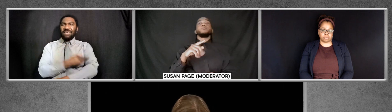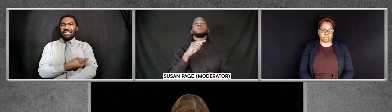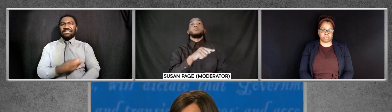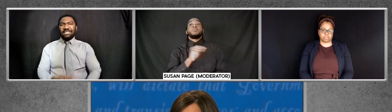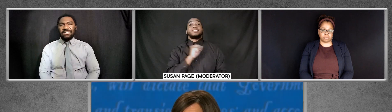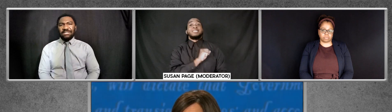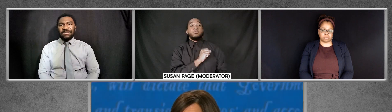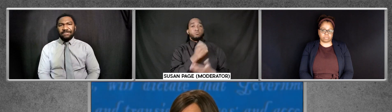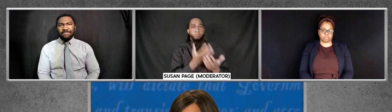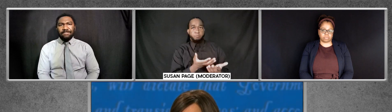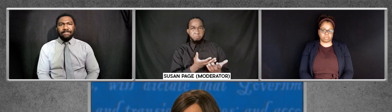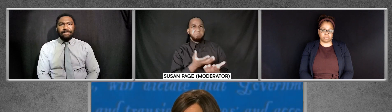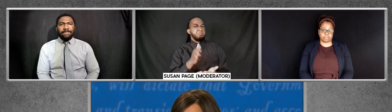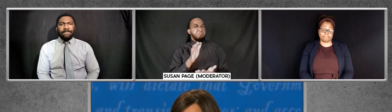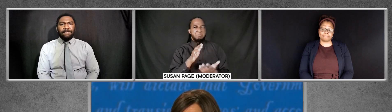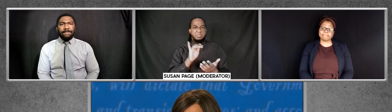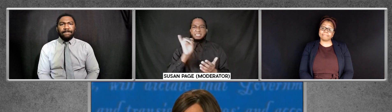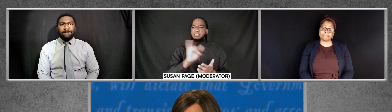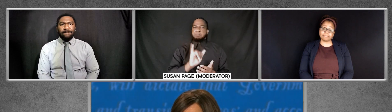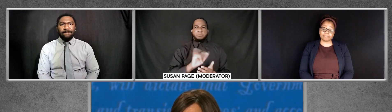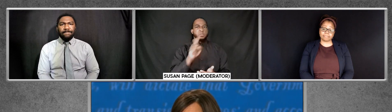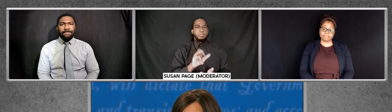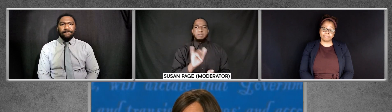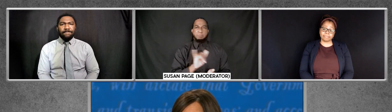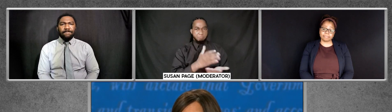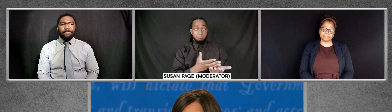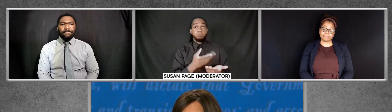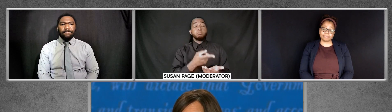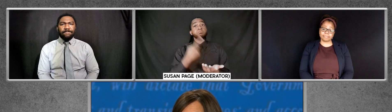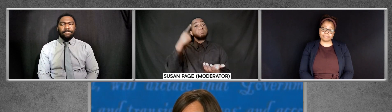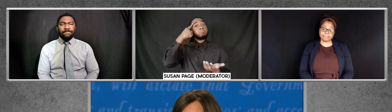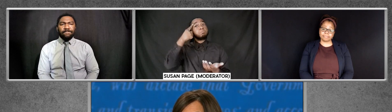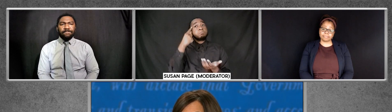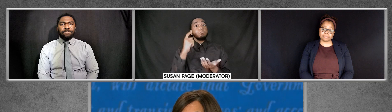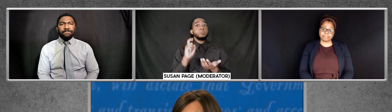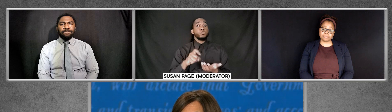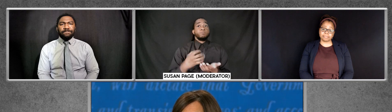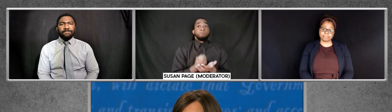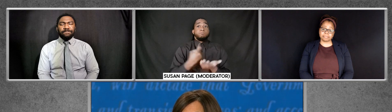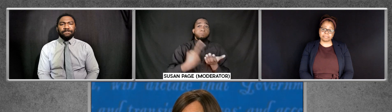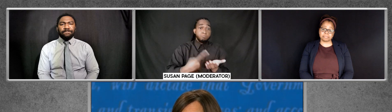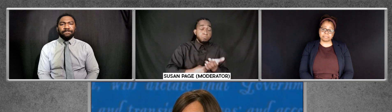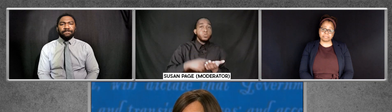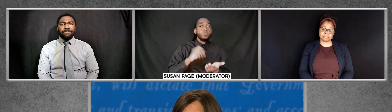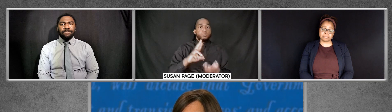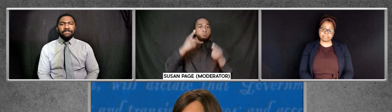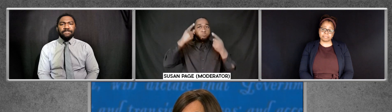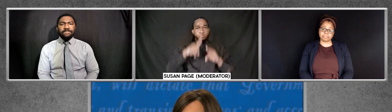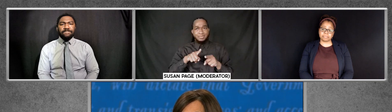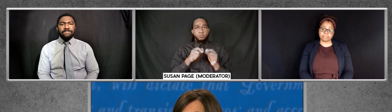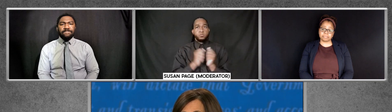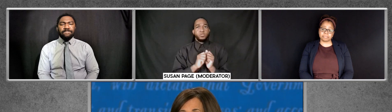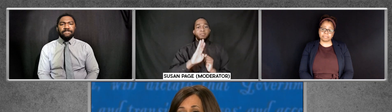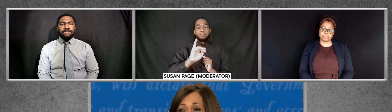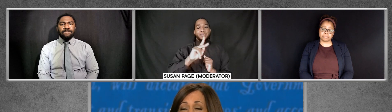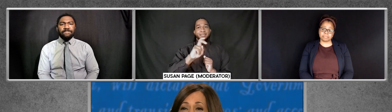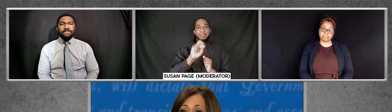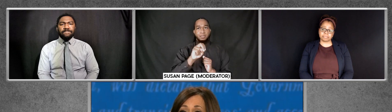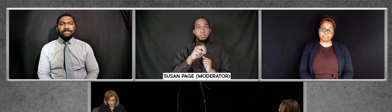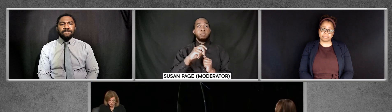Vice President Pence, which is, have you had a conversation or reached an agreement with Vice President Biden about safeguards